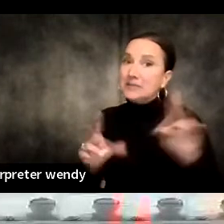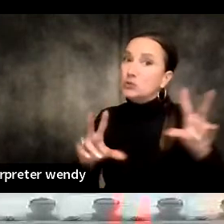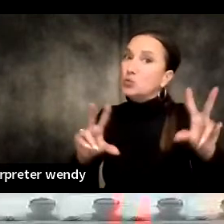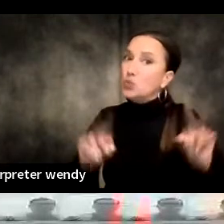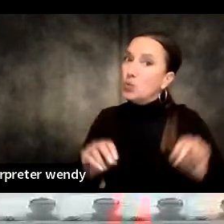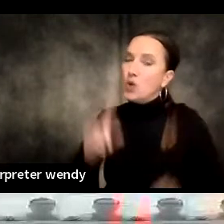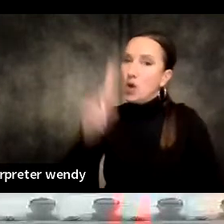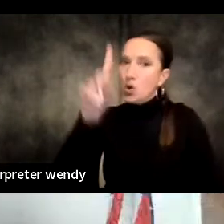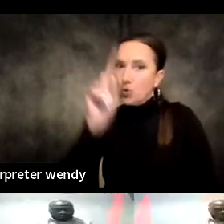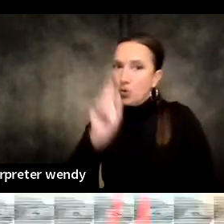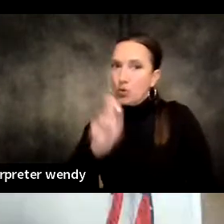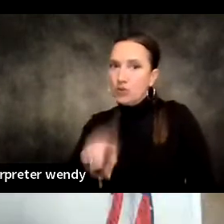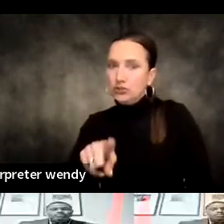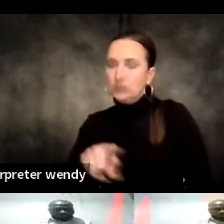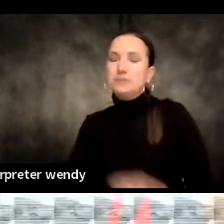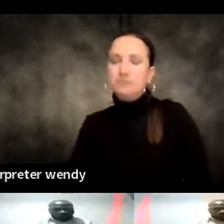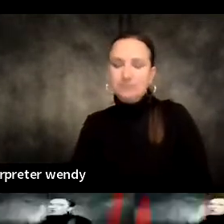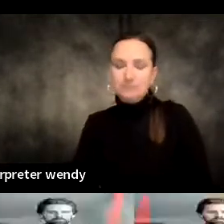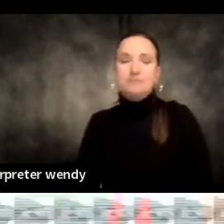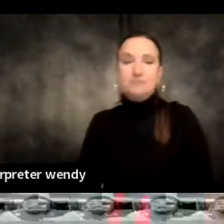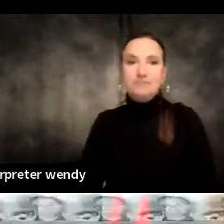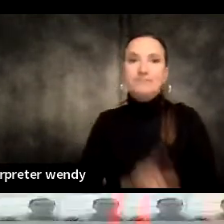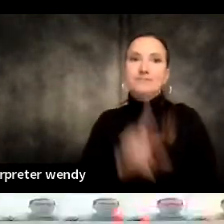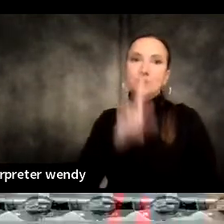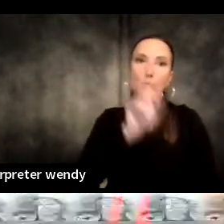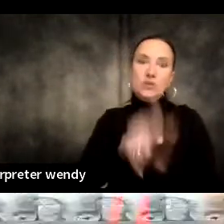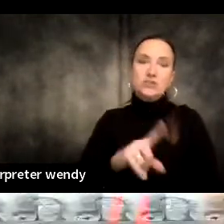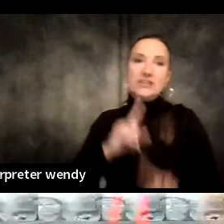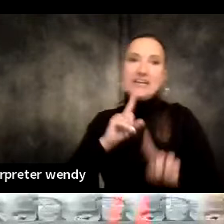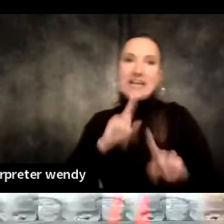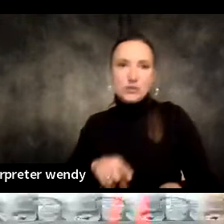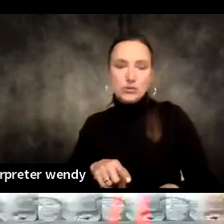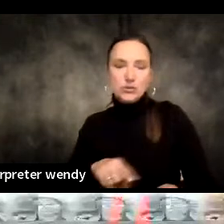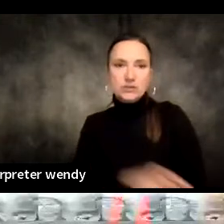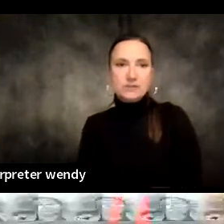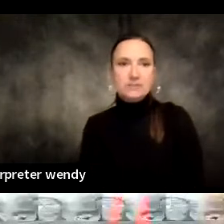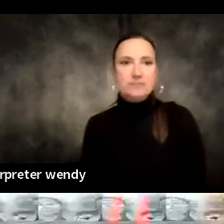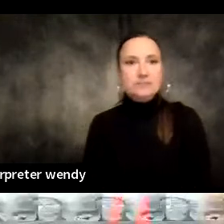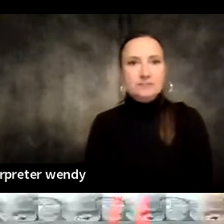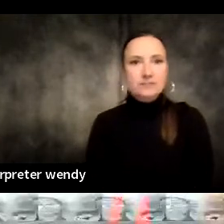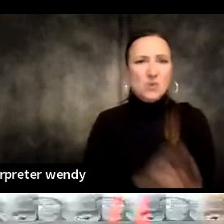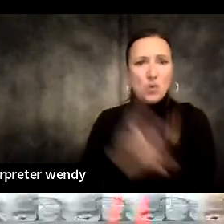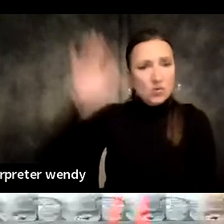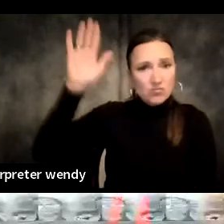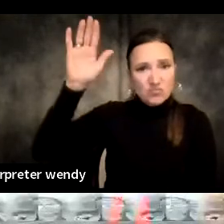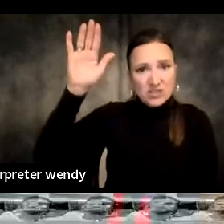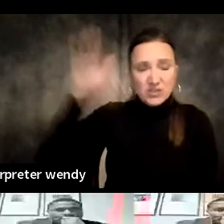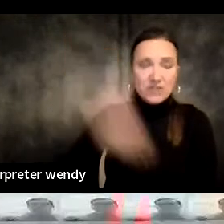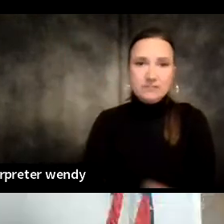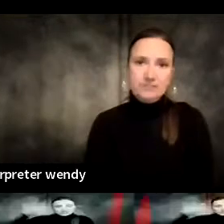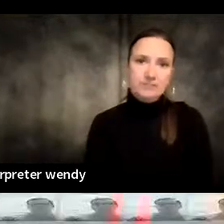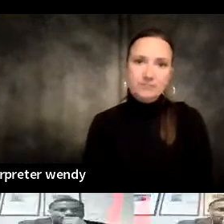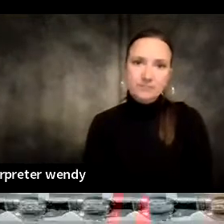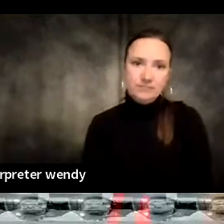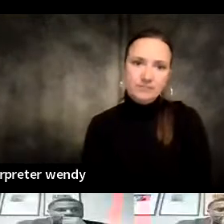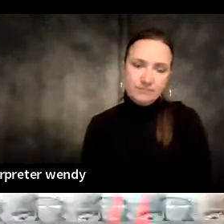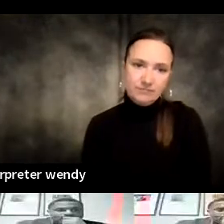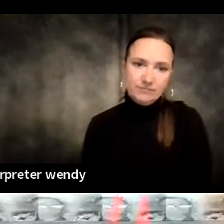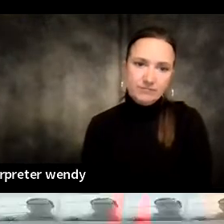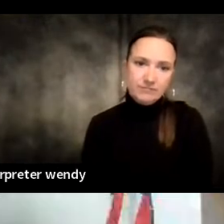The Q&A is actually for questions and answers. So feel free to drop those in or raise your hand if you have a direct question on the